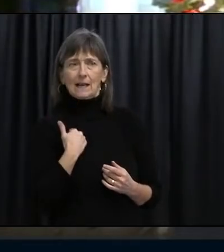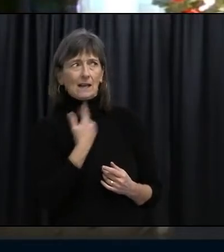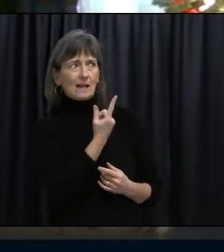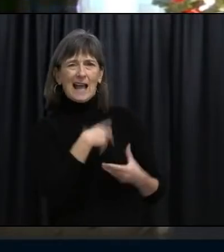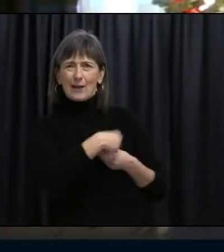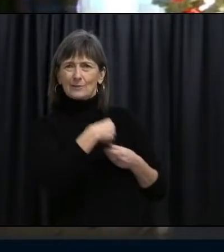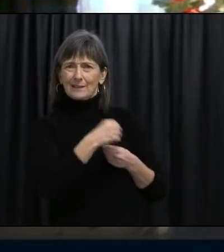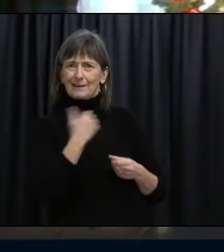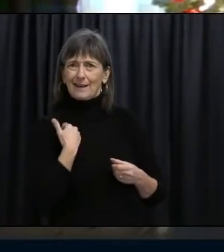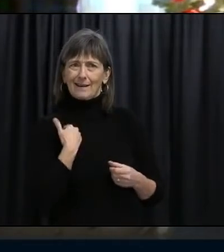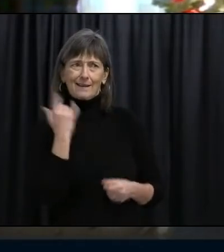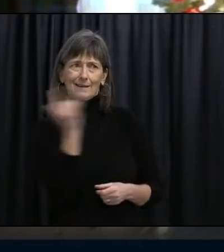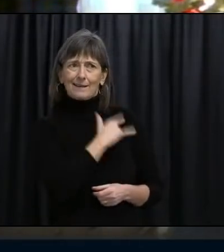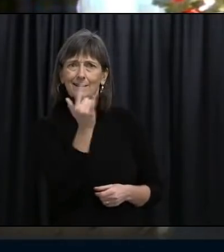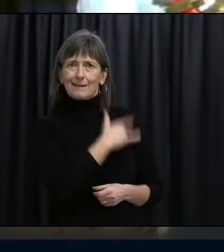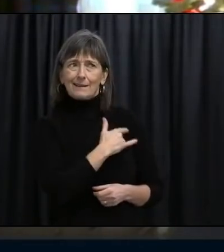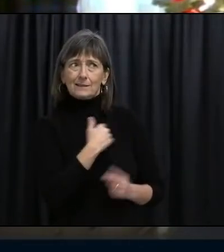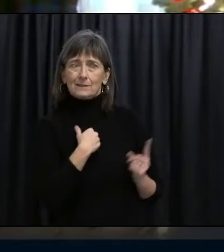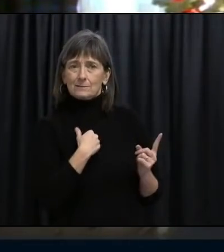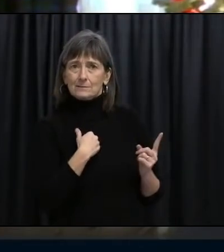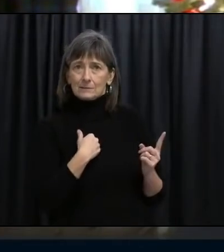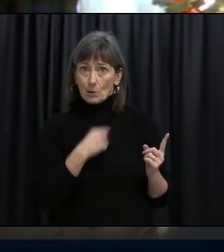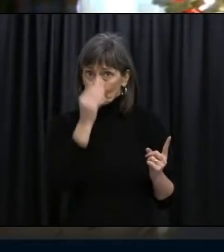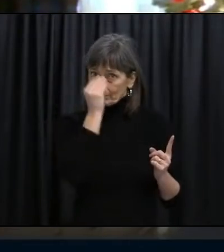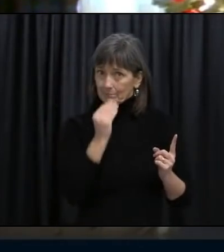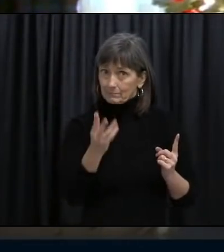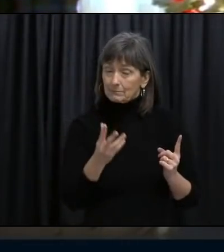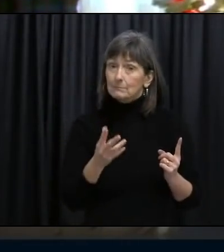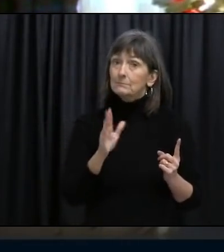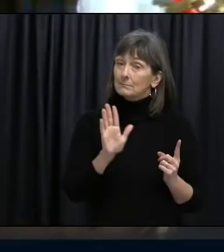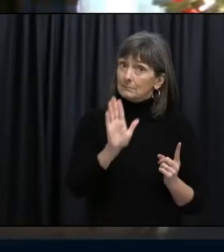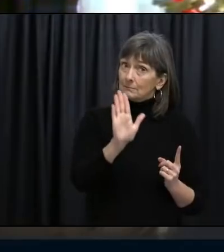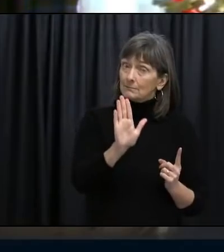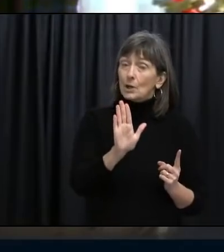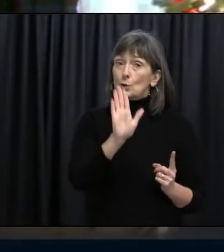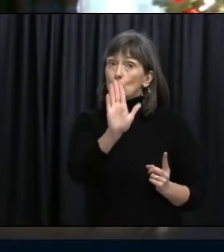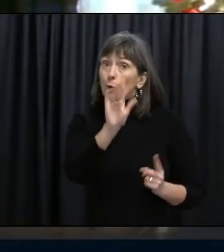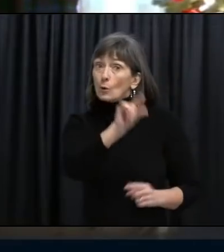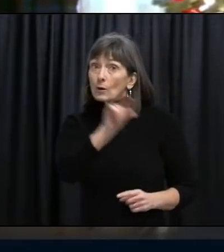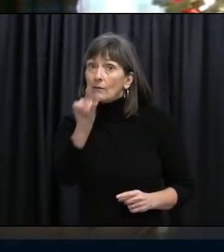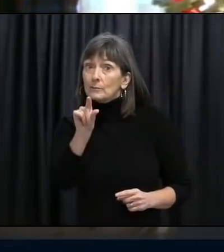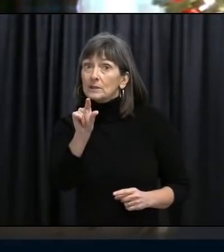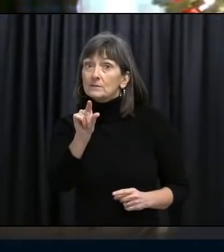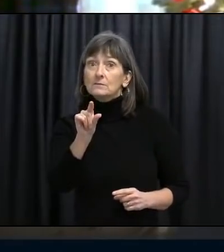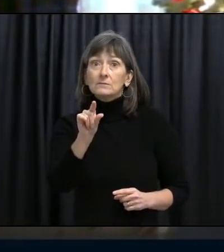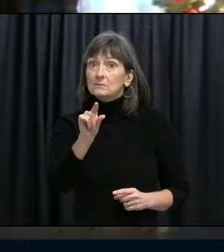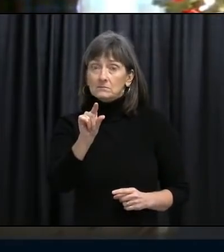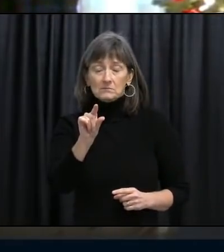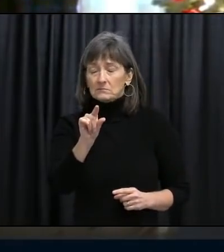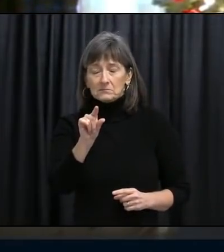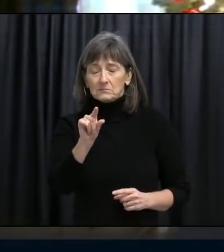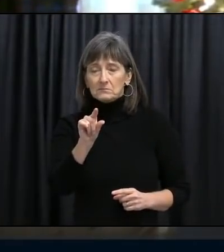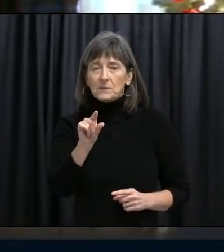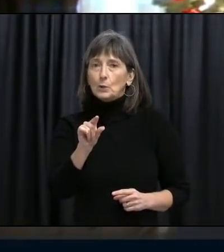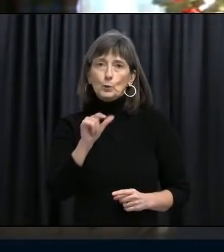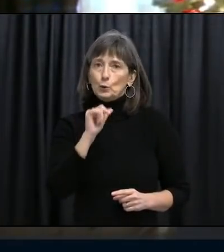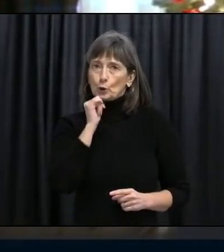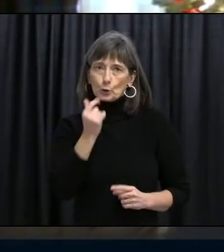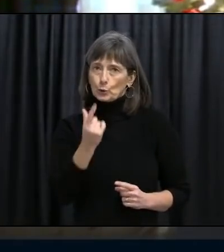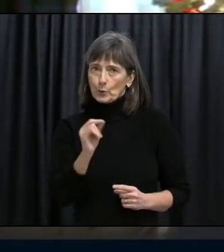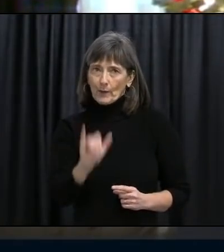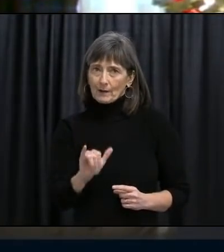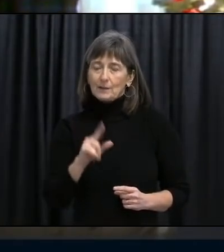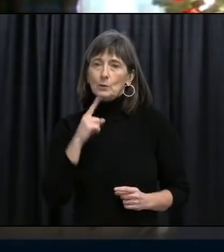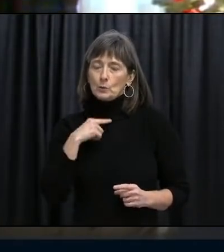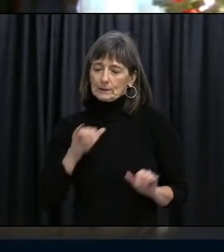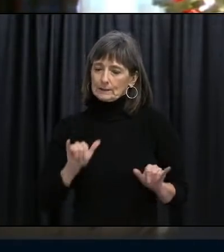country. Well, rest assured, your government in Newfoundland and Labrador is leading by example. I